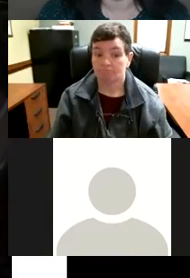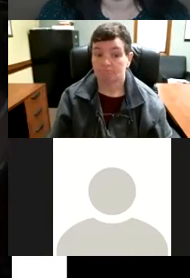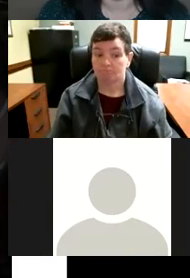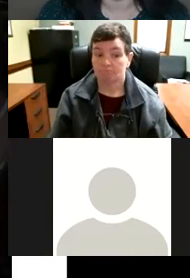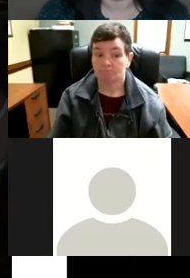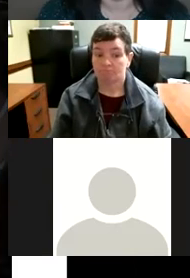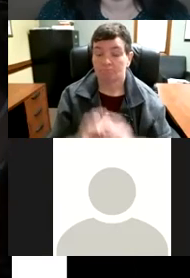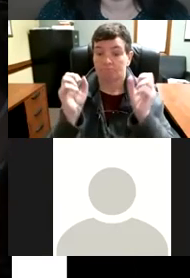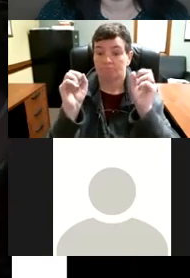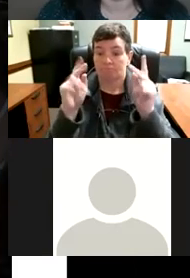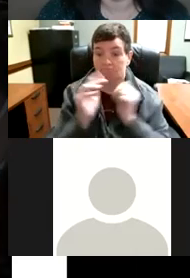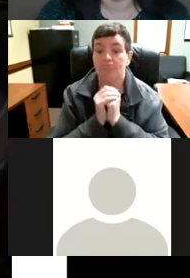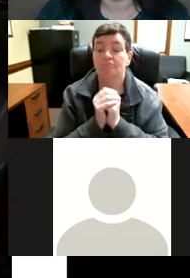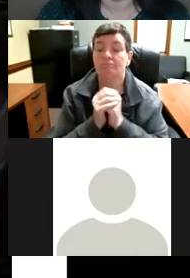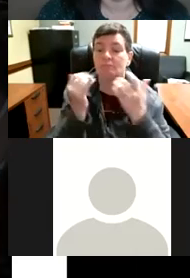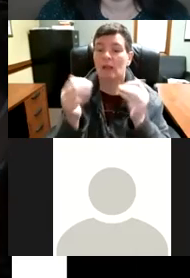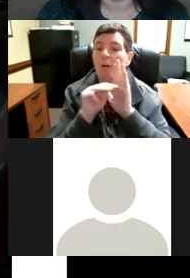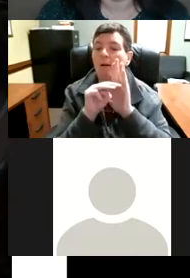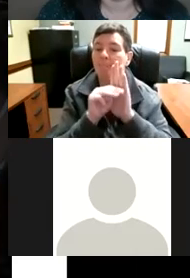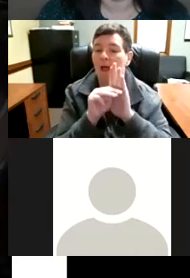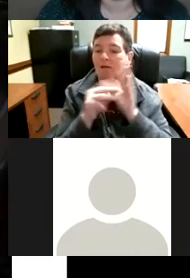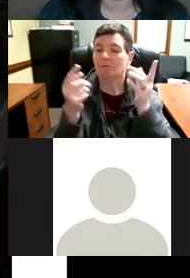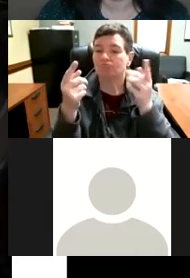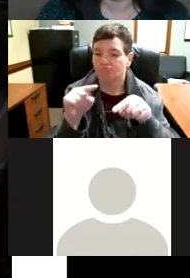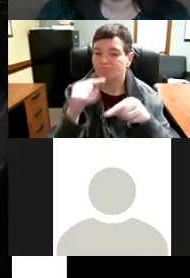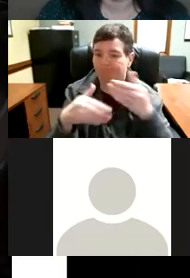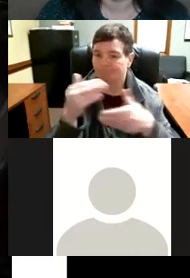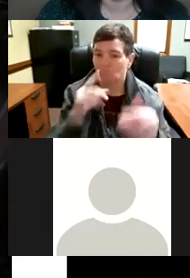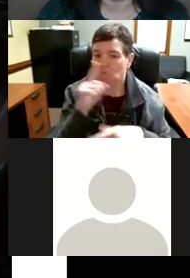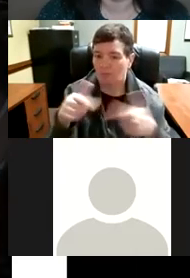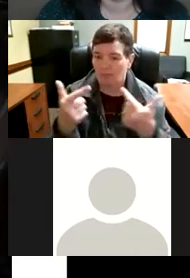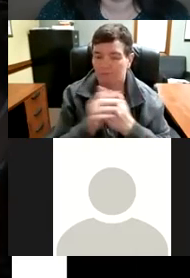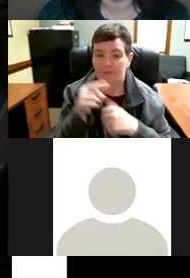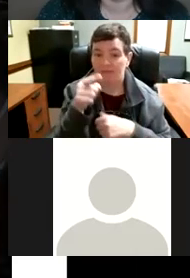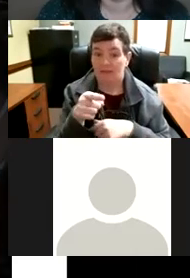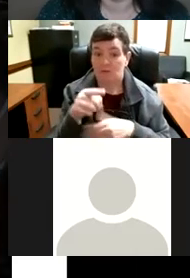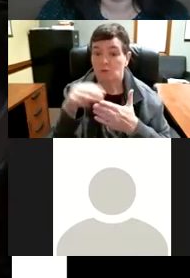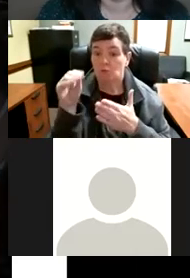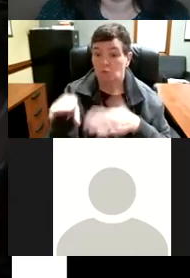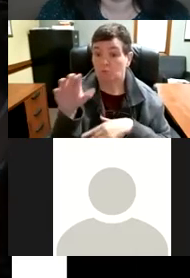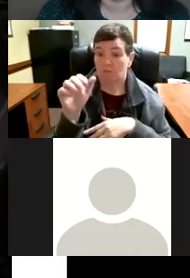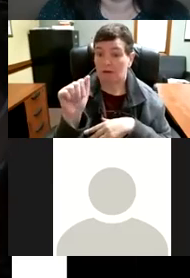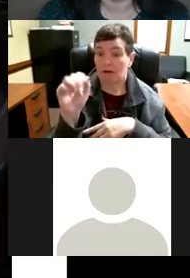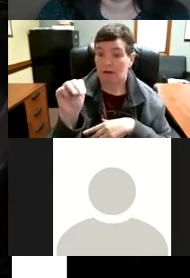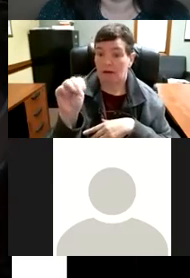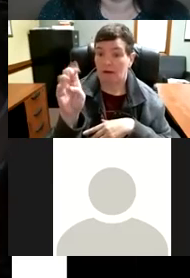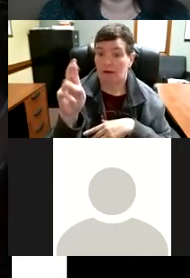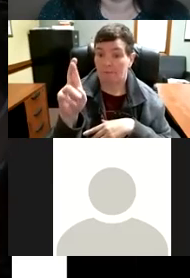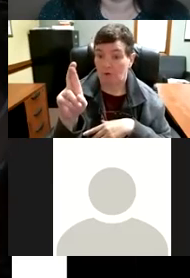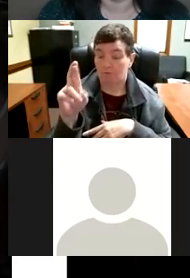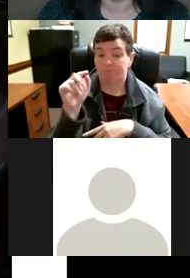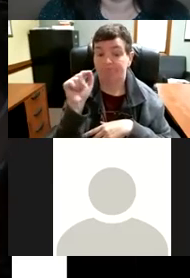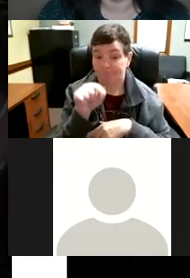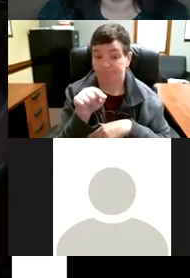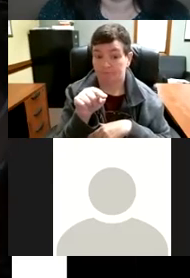So, all right. So now we're going to see some modeling in action. So this is Amber. Amber in this video